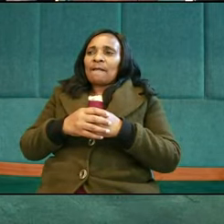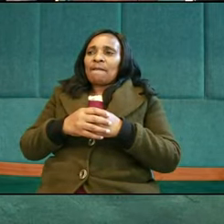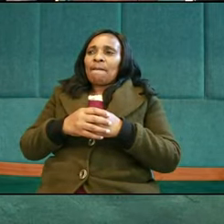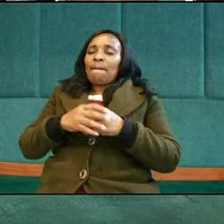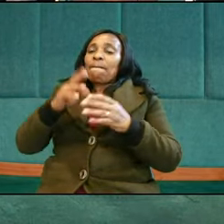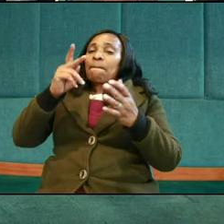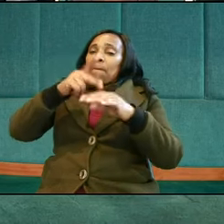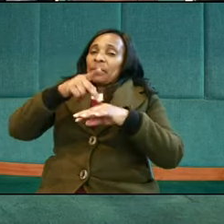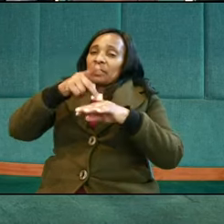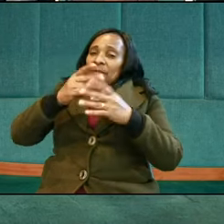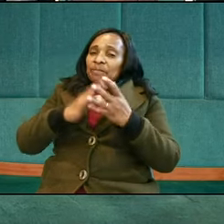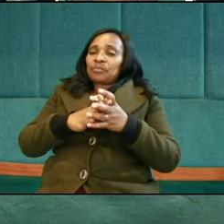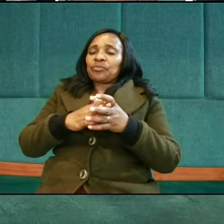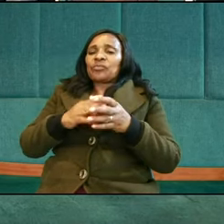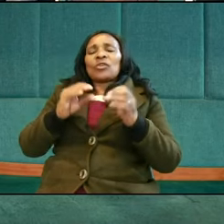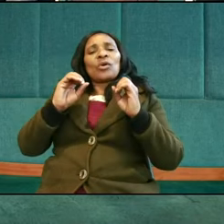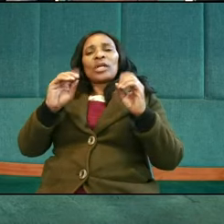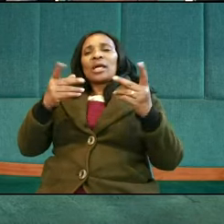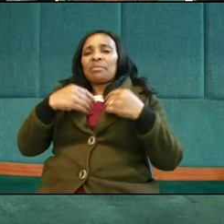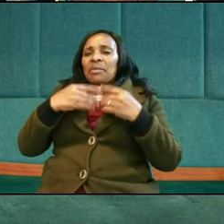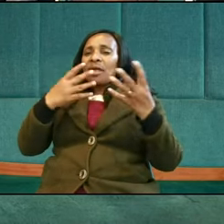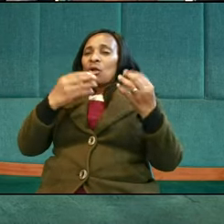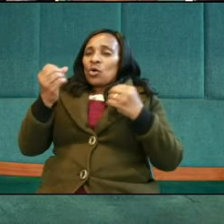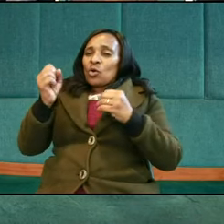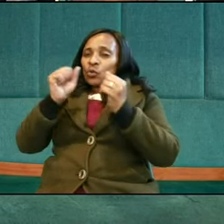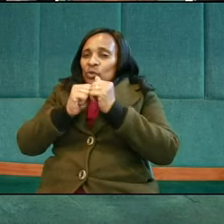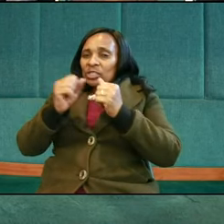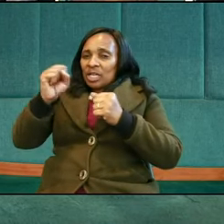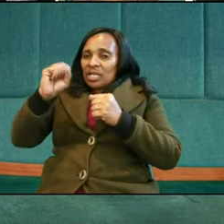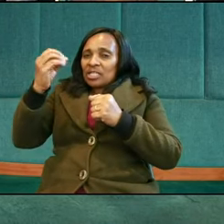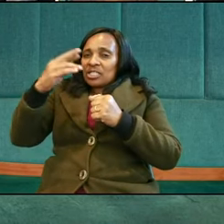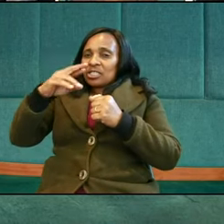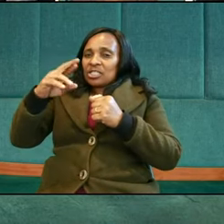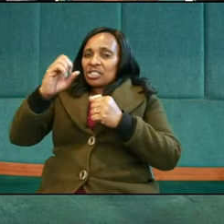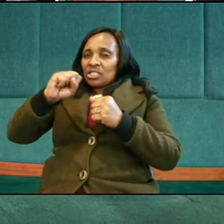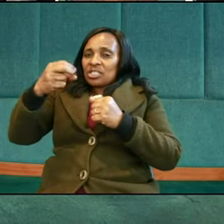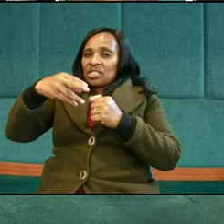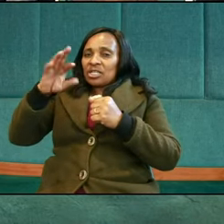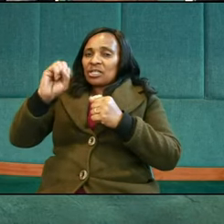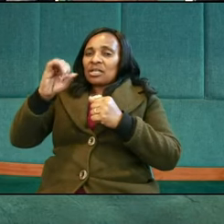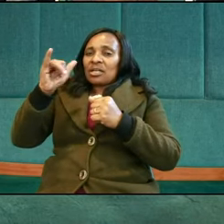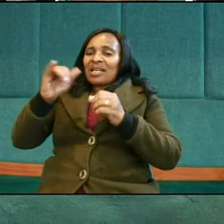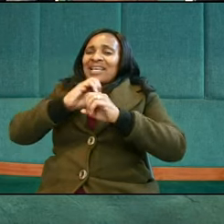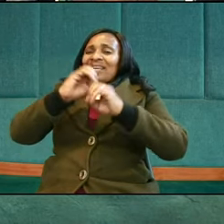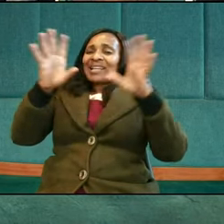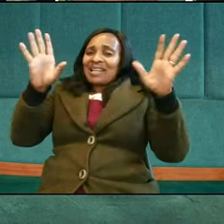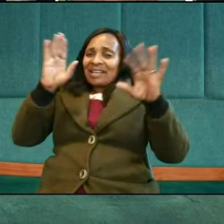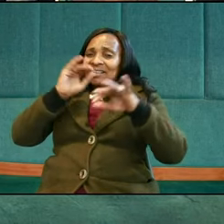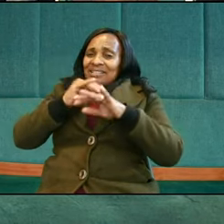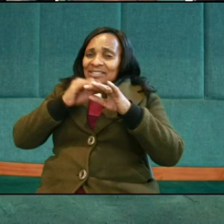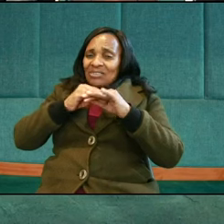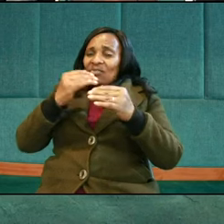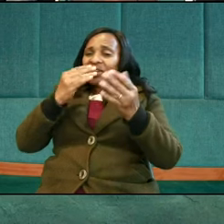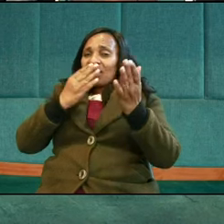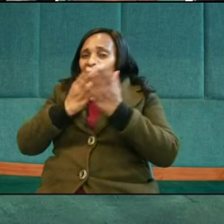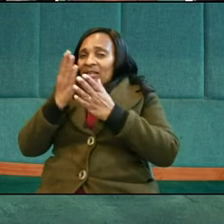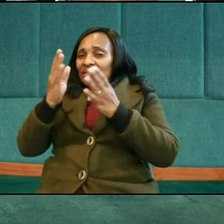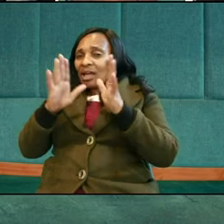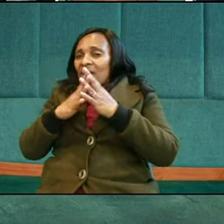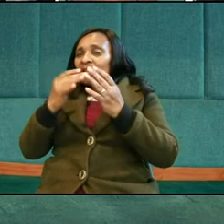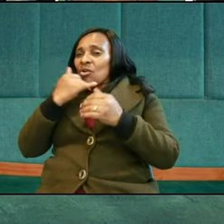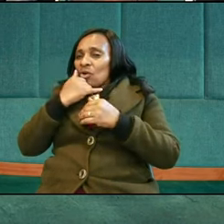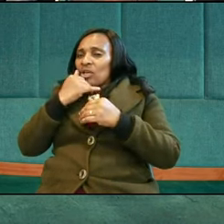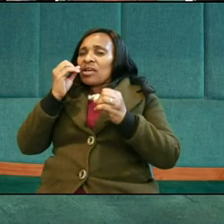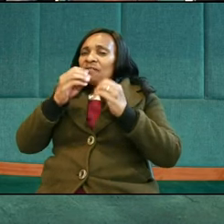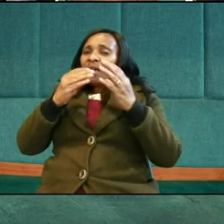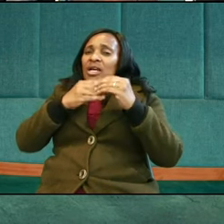Peter? Okay, I will go with Ashley, clear sense of right and wrong. If a leader